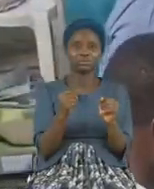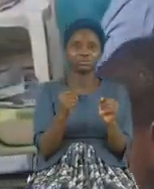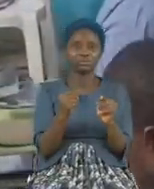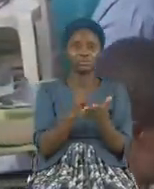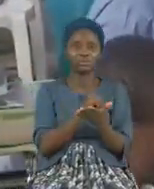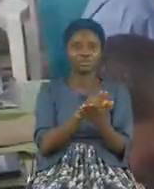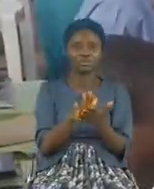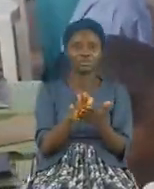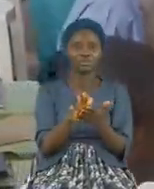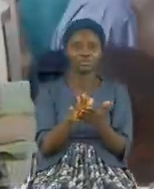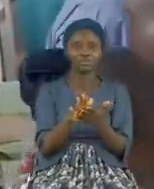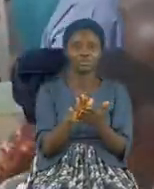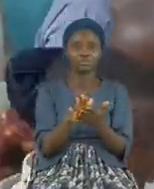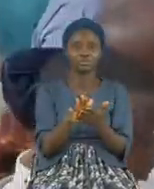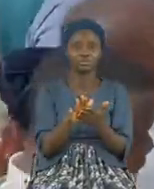sanctification,